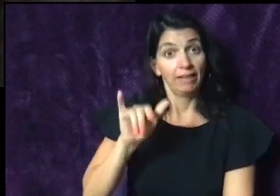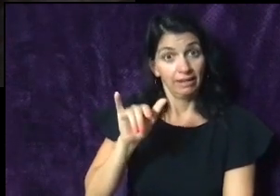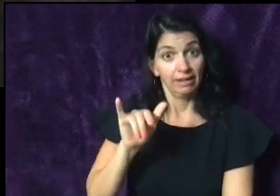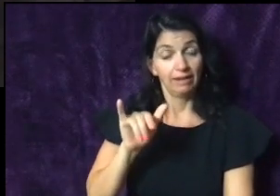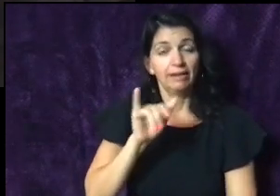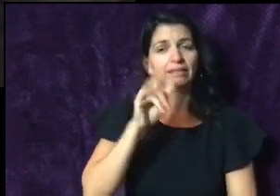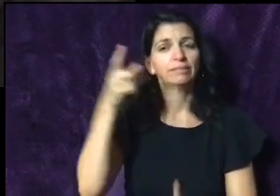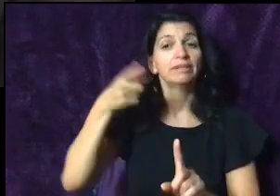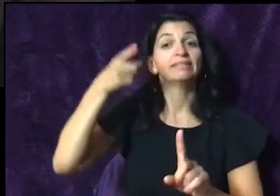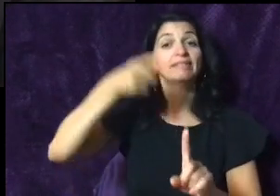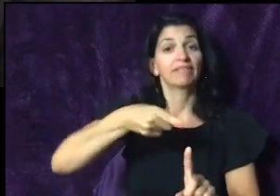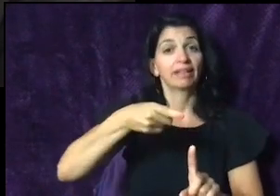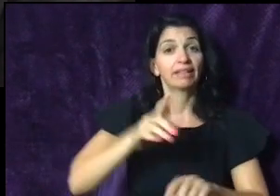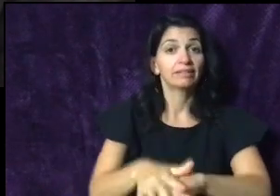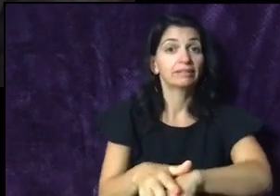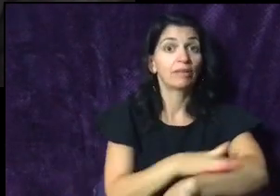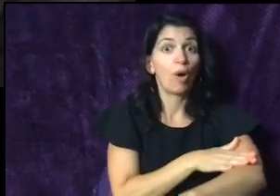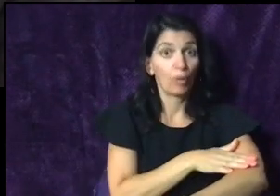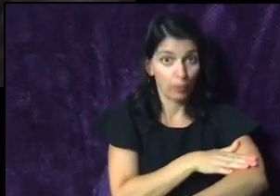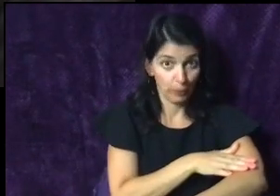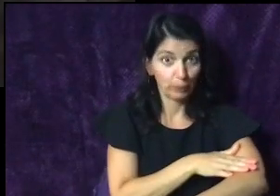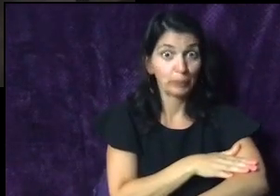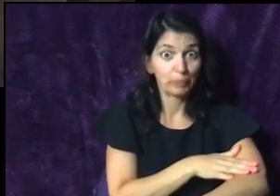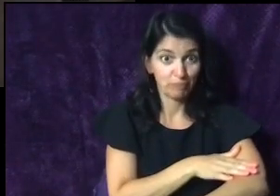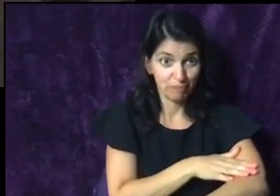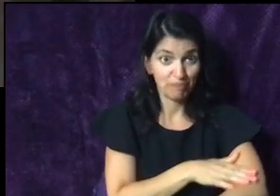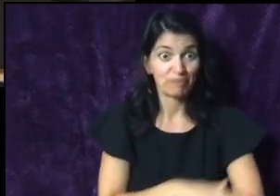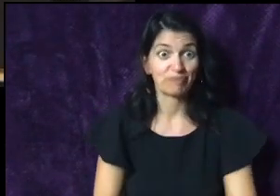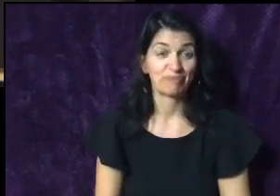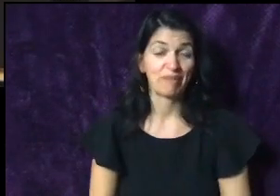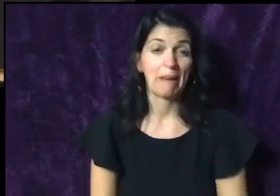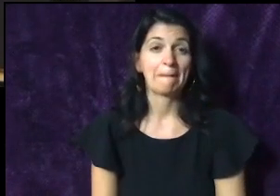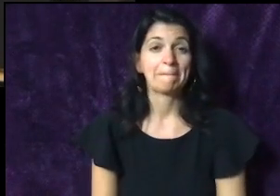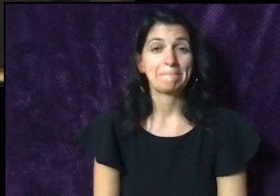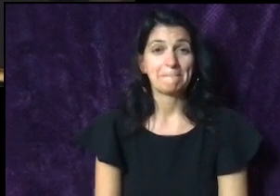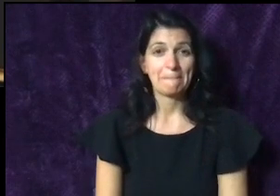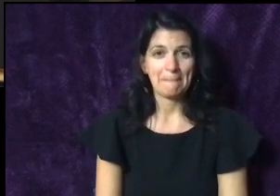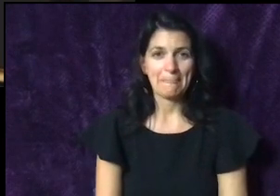is specifically a slow melody?